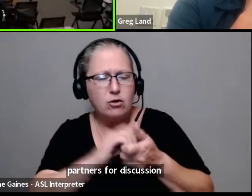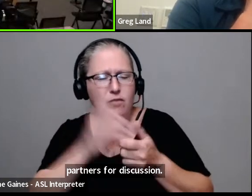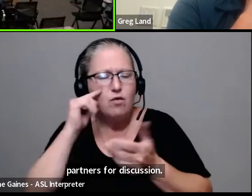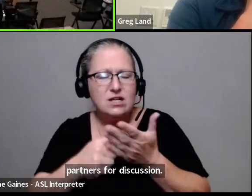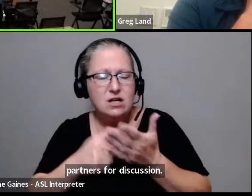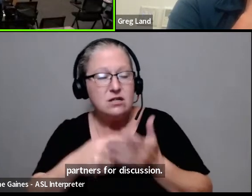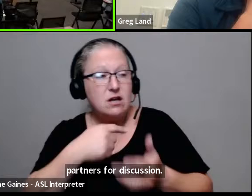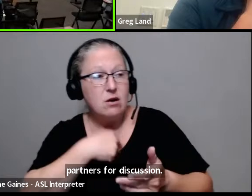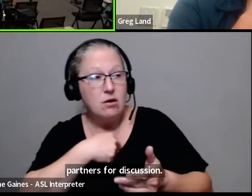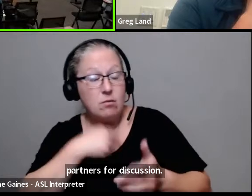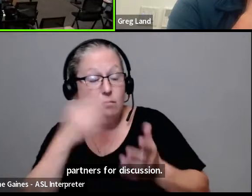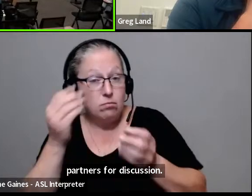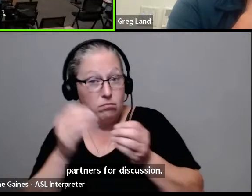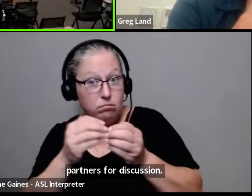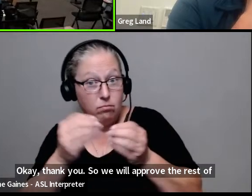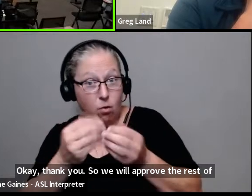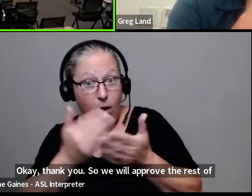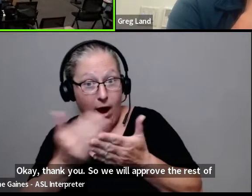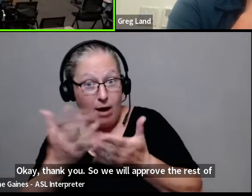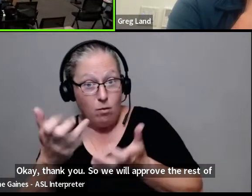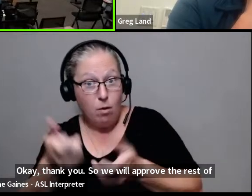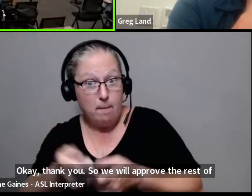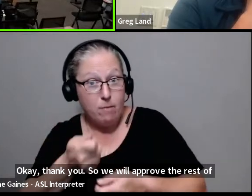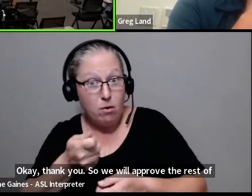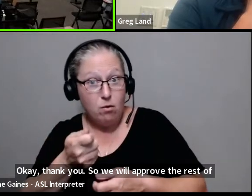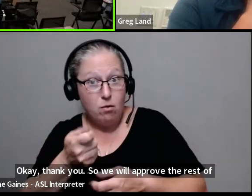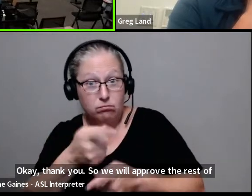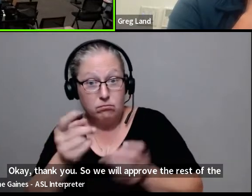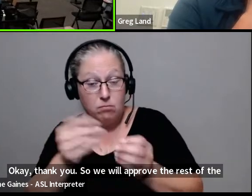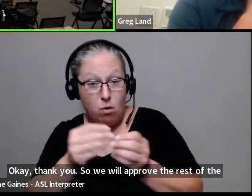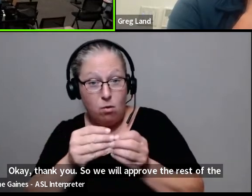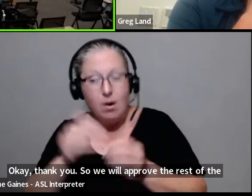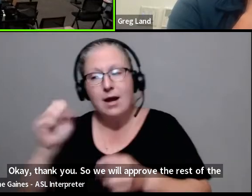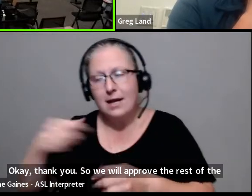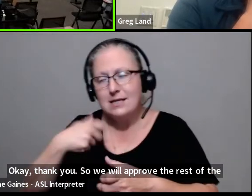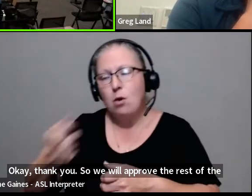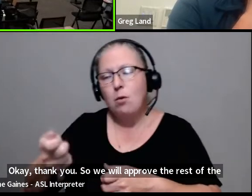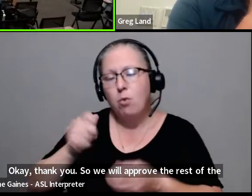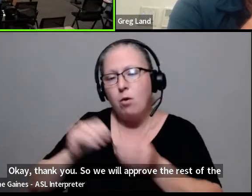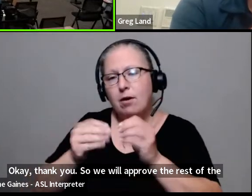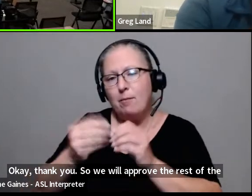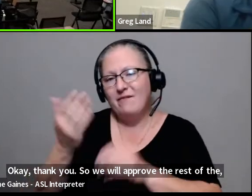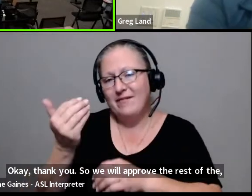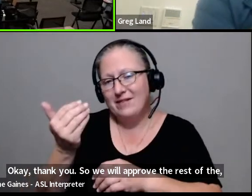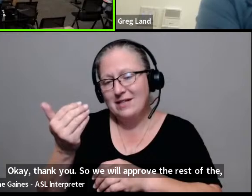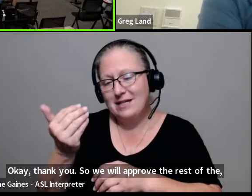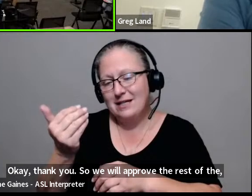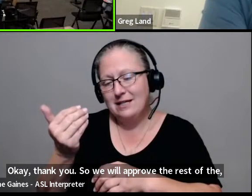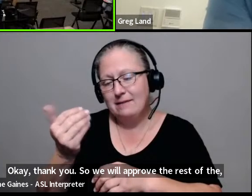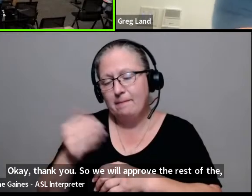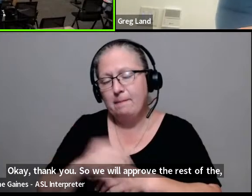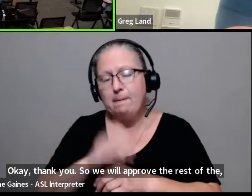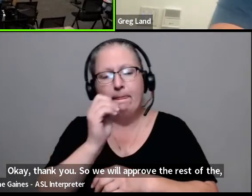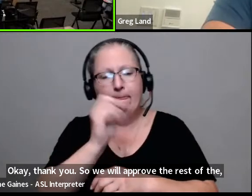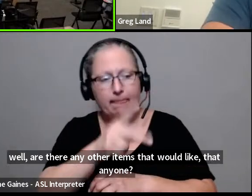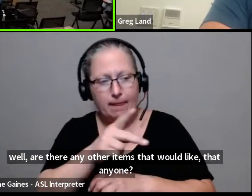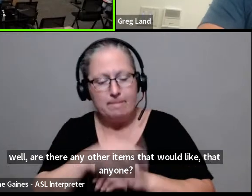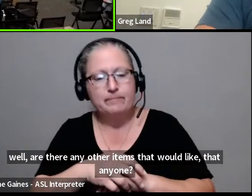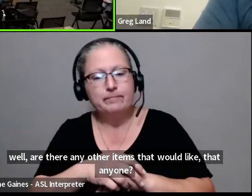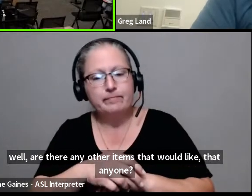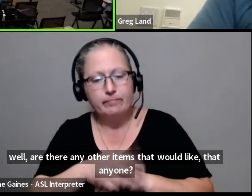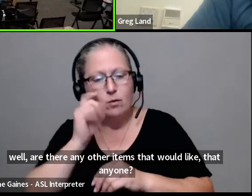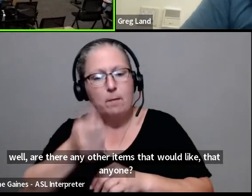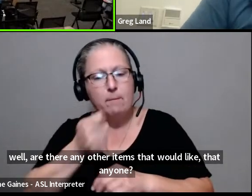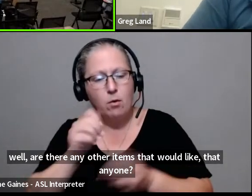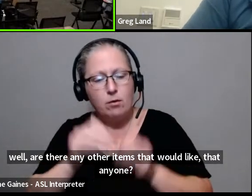the, well, are there any other items that anyone would like to Yeah, pull? I would like to pull item 15. Item 15, Yeah. okay. We will